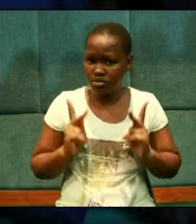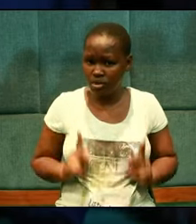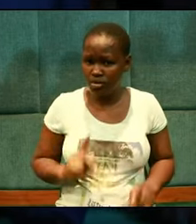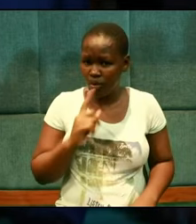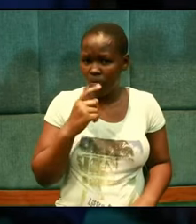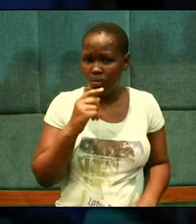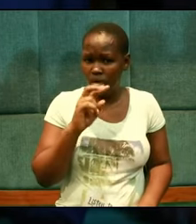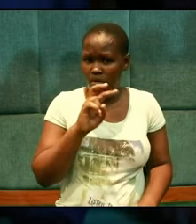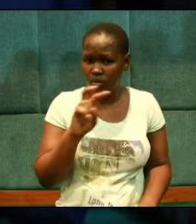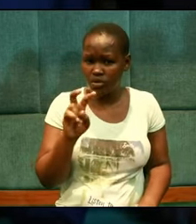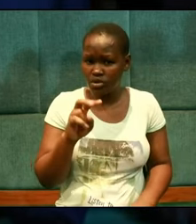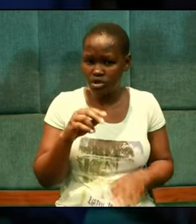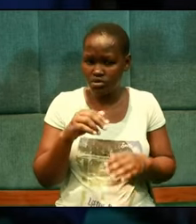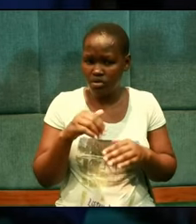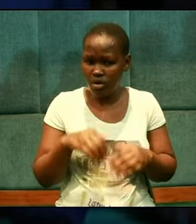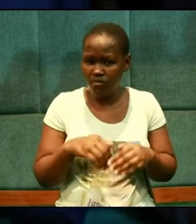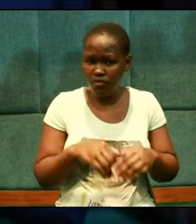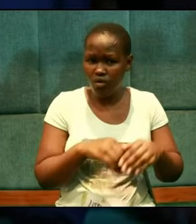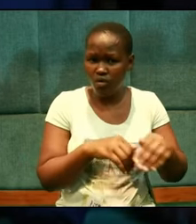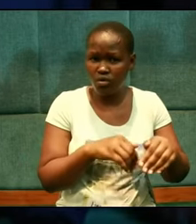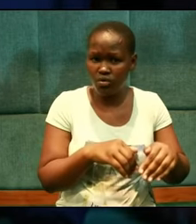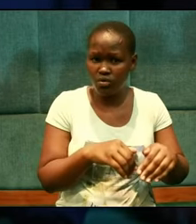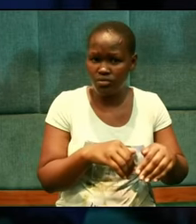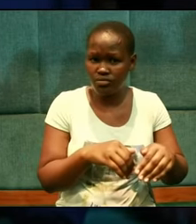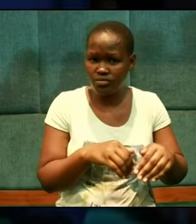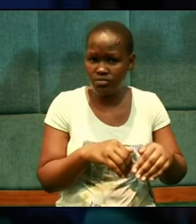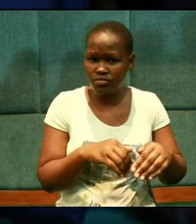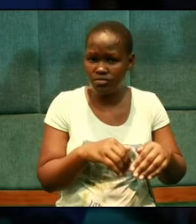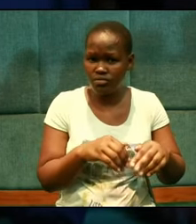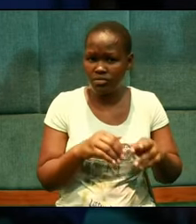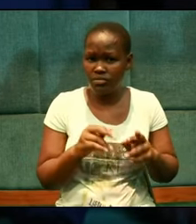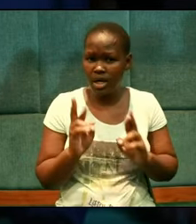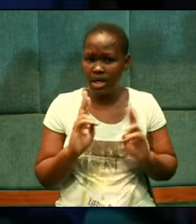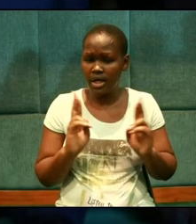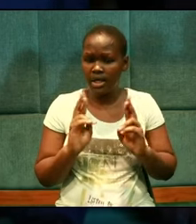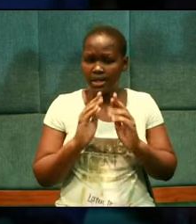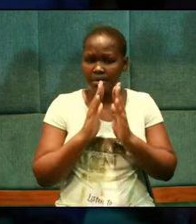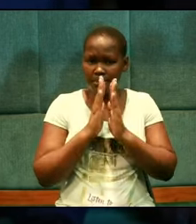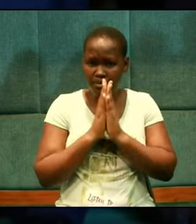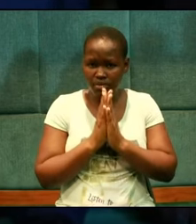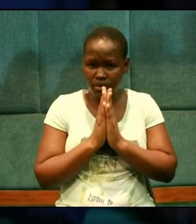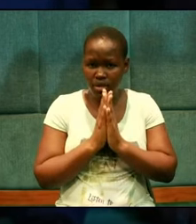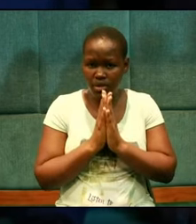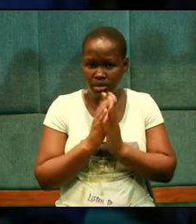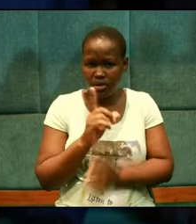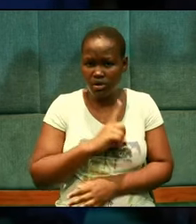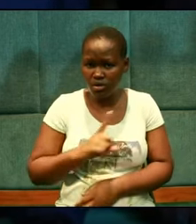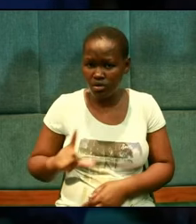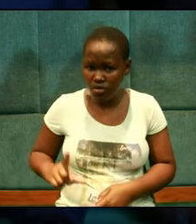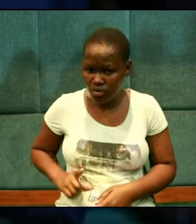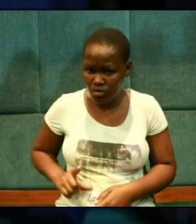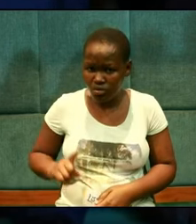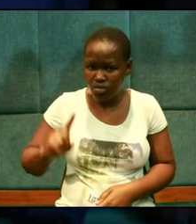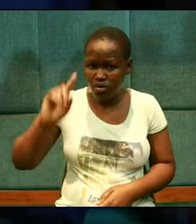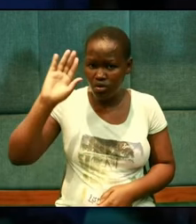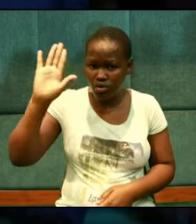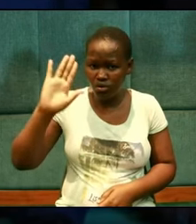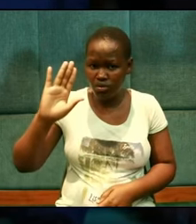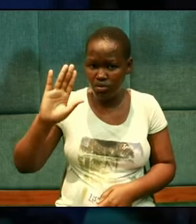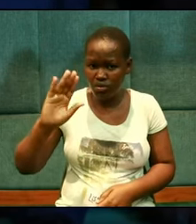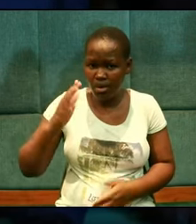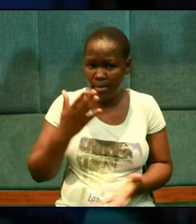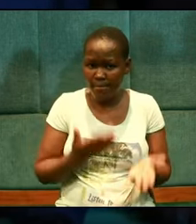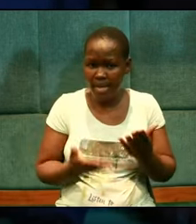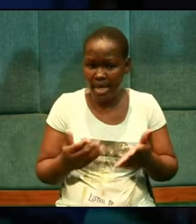and following our program that is going to break, I pray the Lord, you will give your people